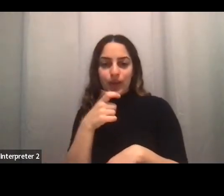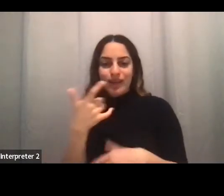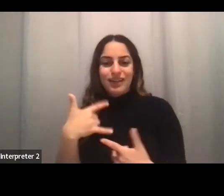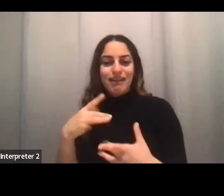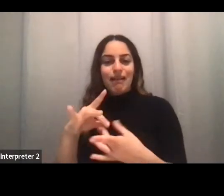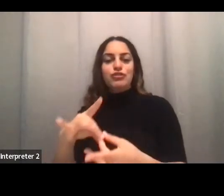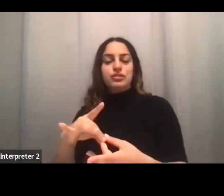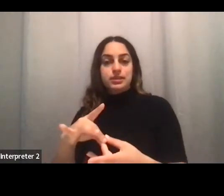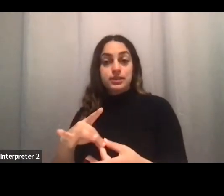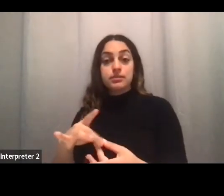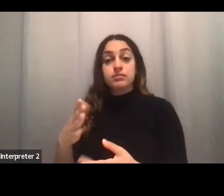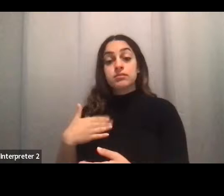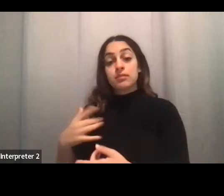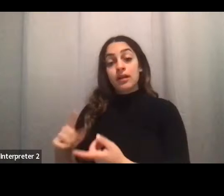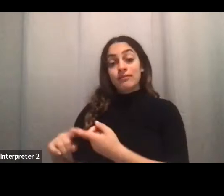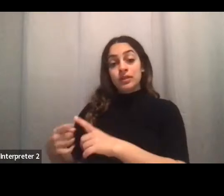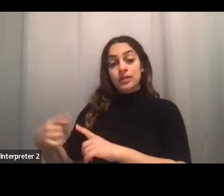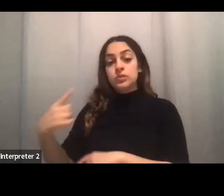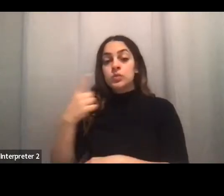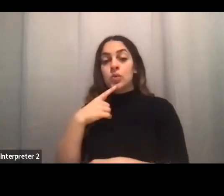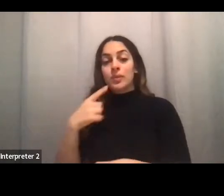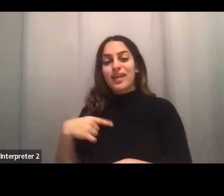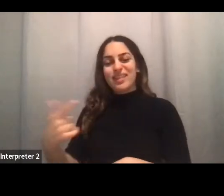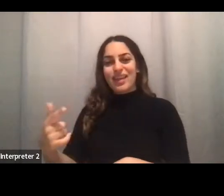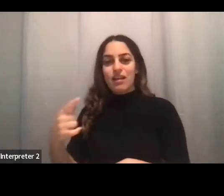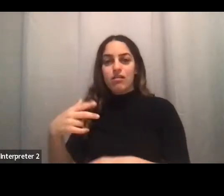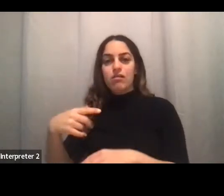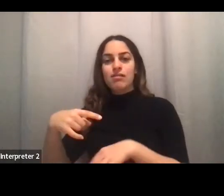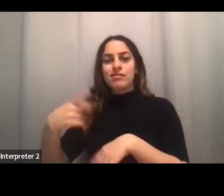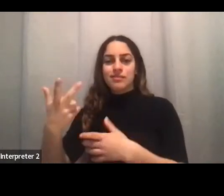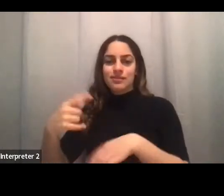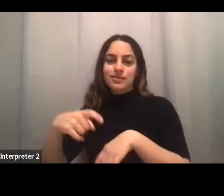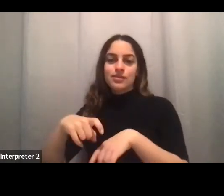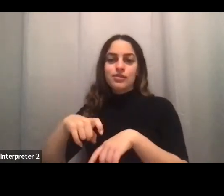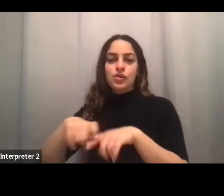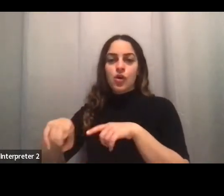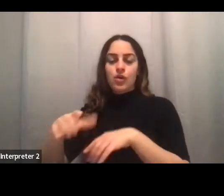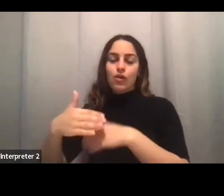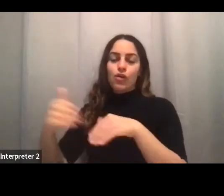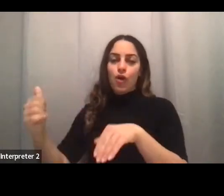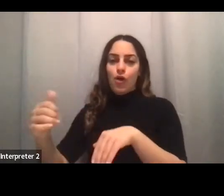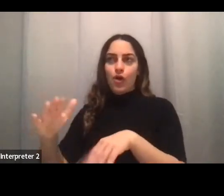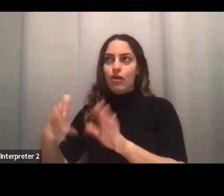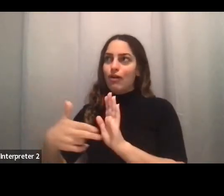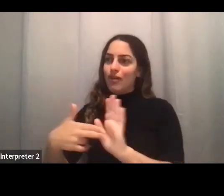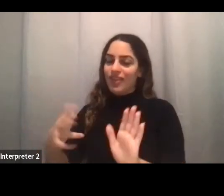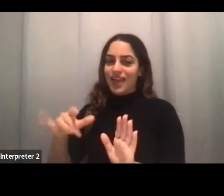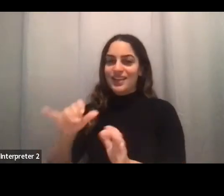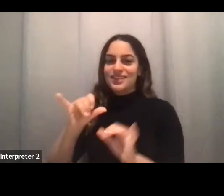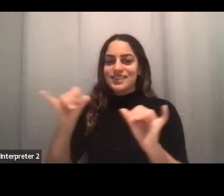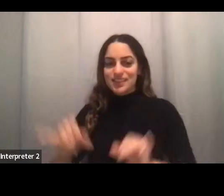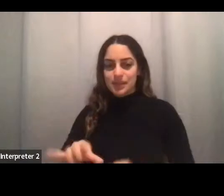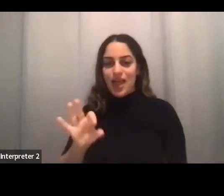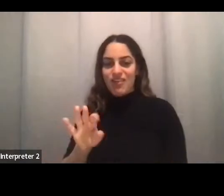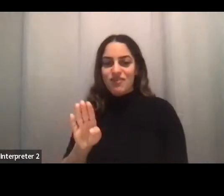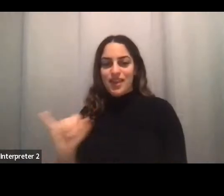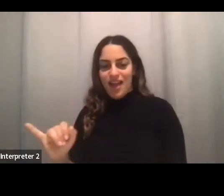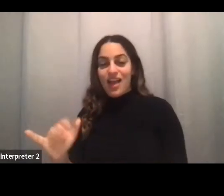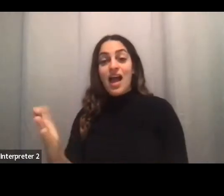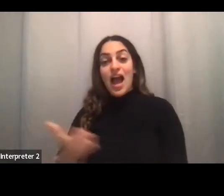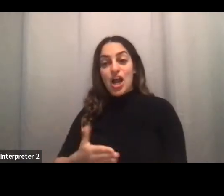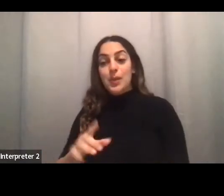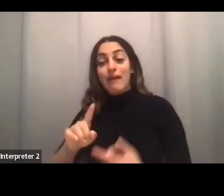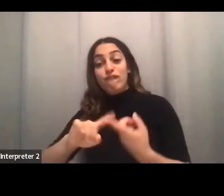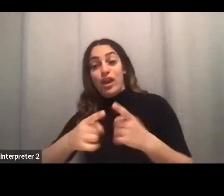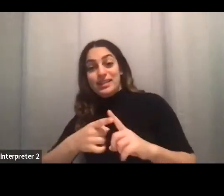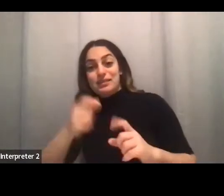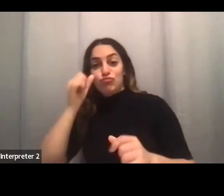continue to refer to this system as what they call quote fbi the hiring of friends brothers and in-laws labor